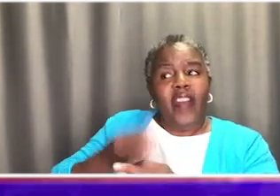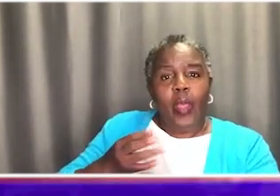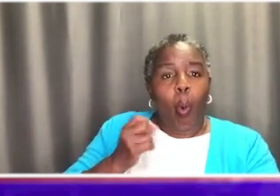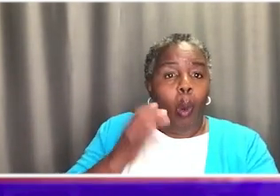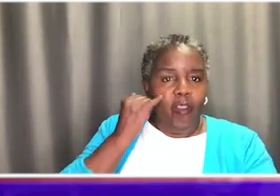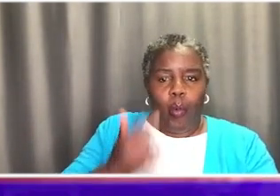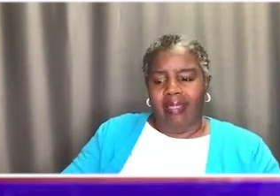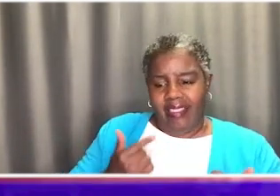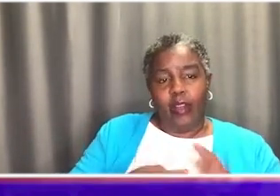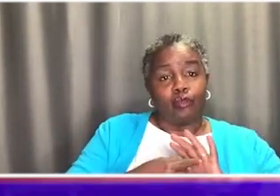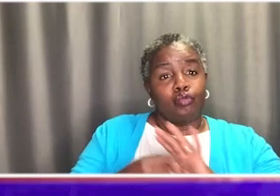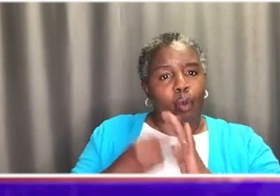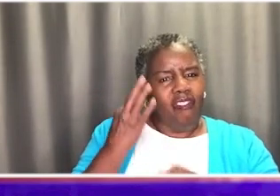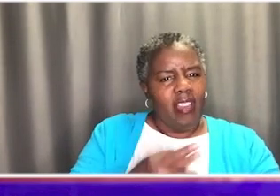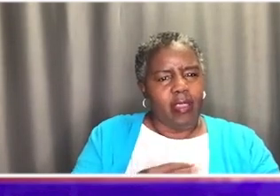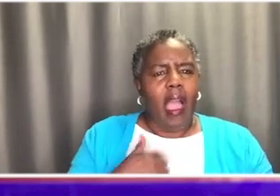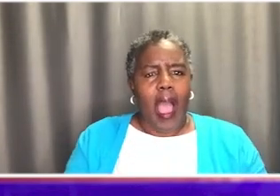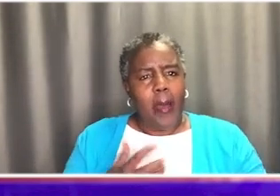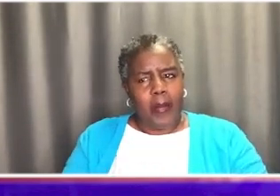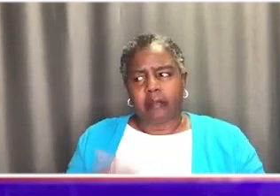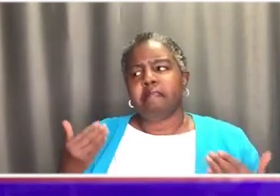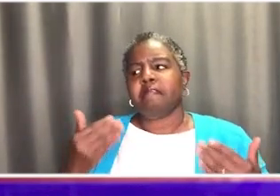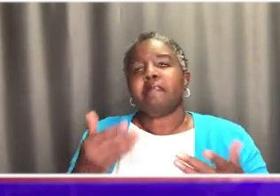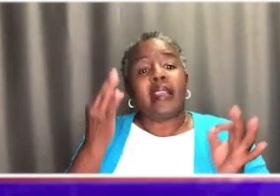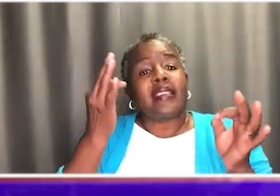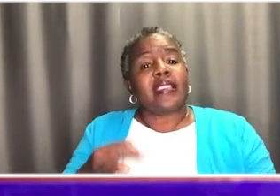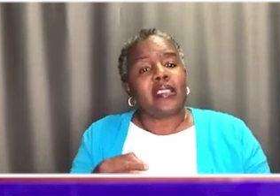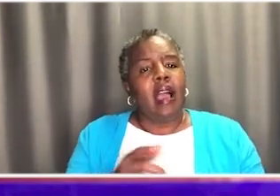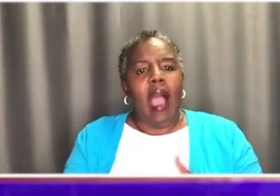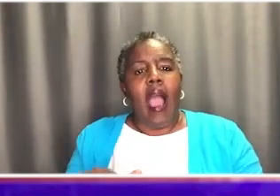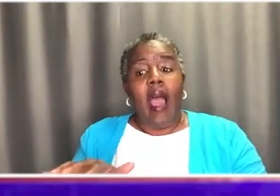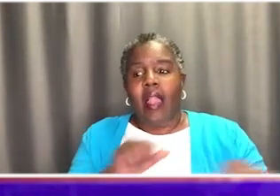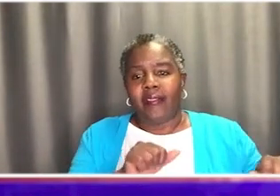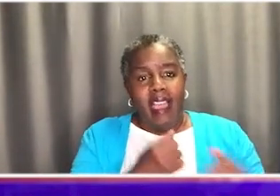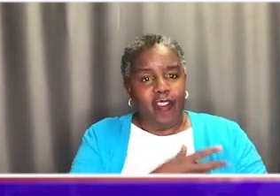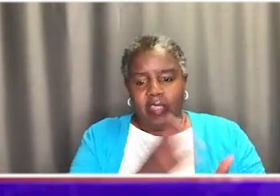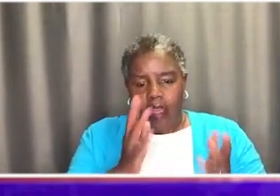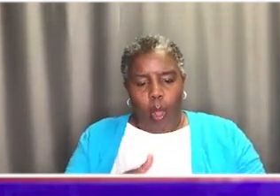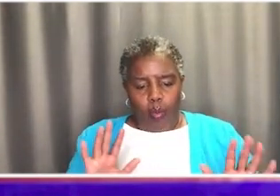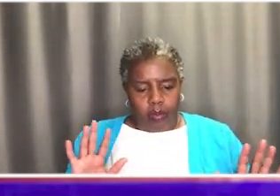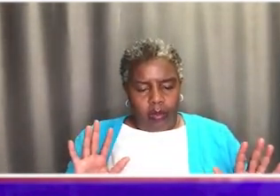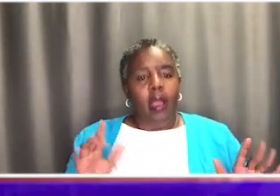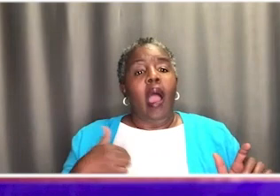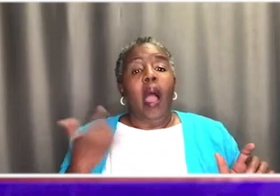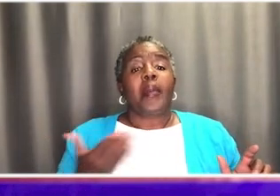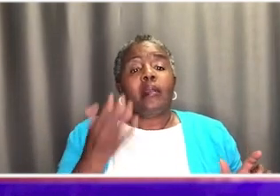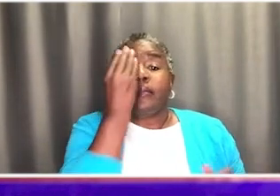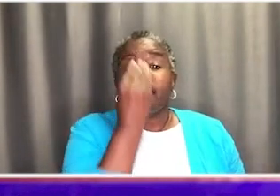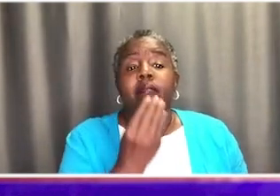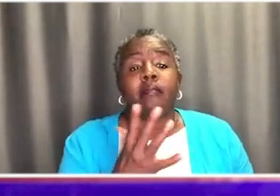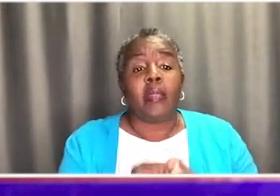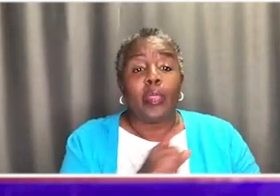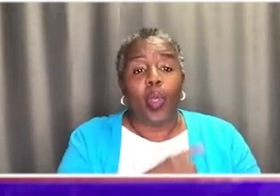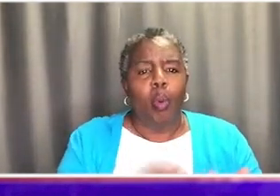we're going to live faith. And I made the decision that I left everything alone. And I'm here to tell you that the